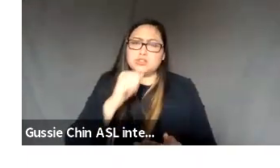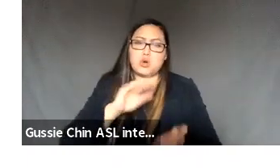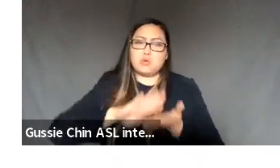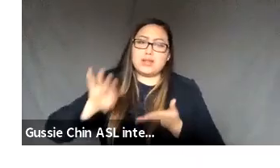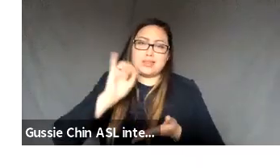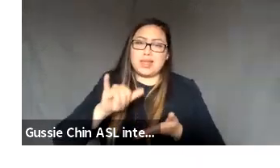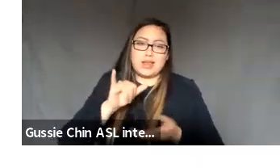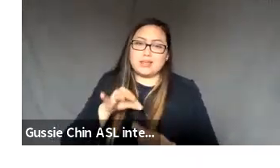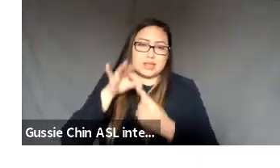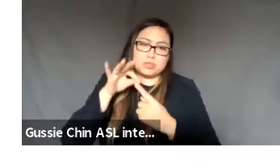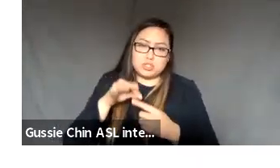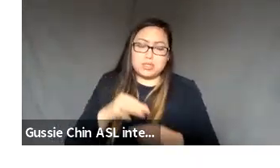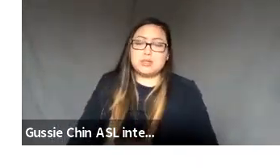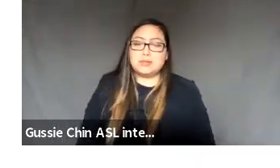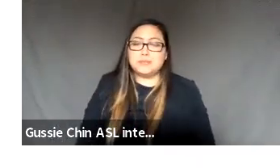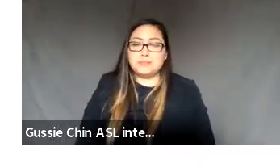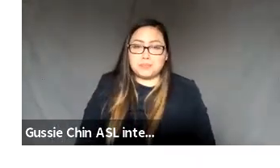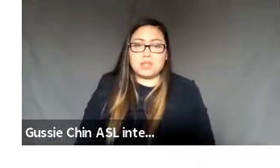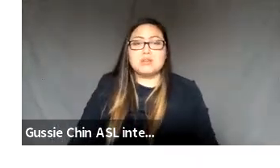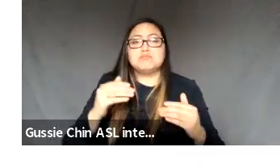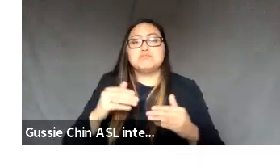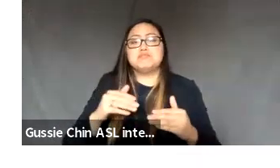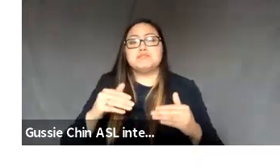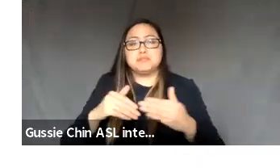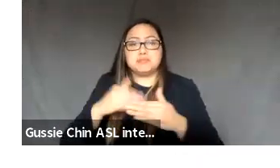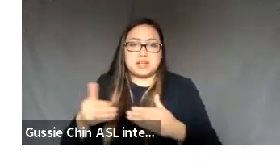Okay, so let's move on to the next slide, slide number 48.